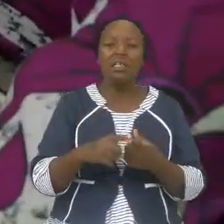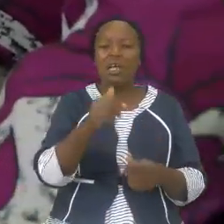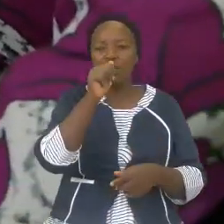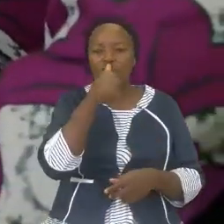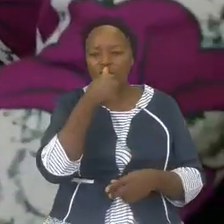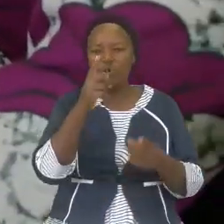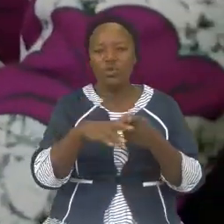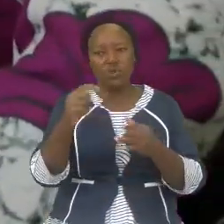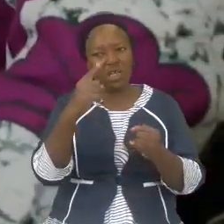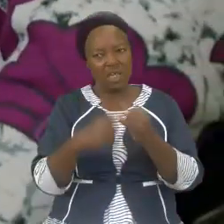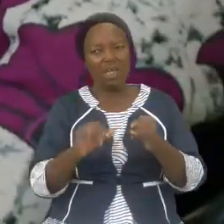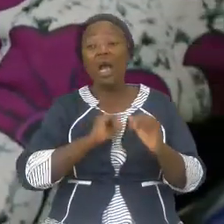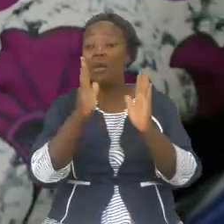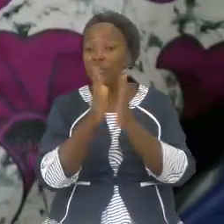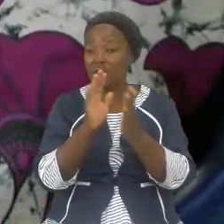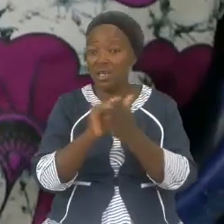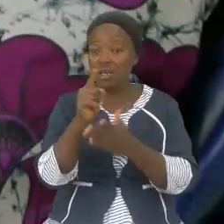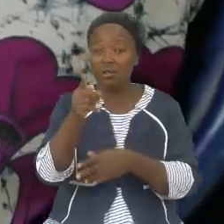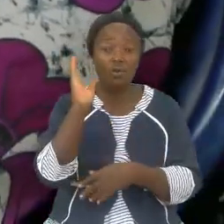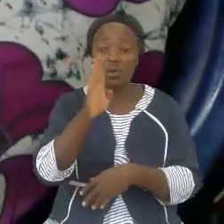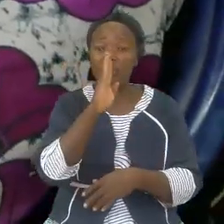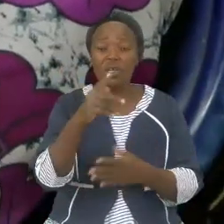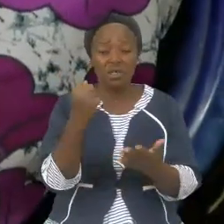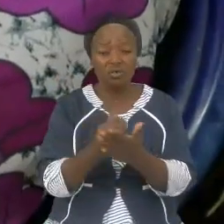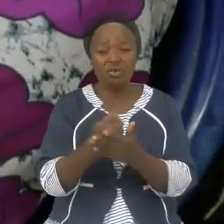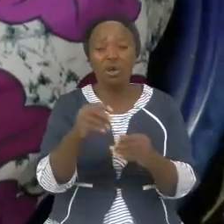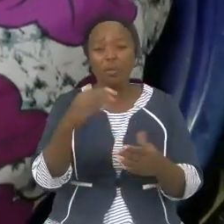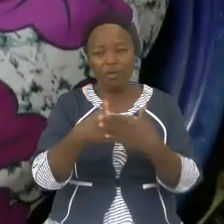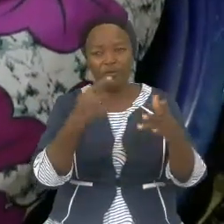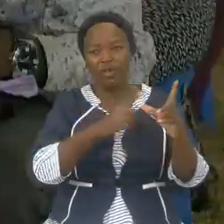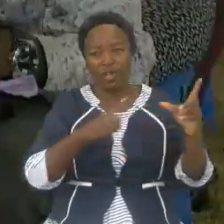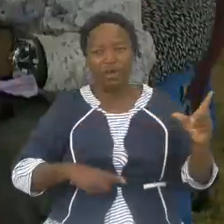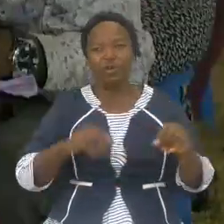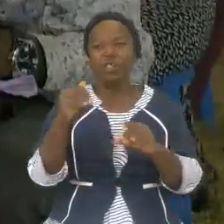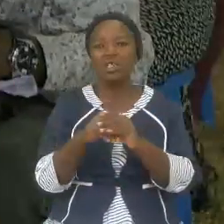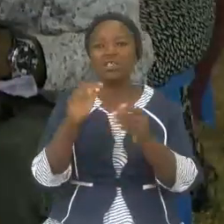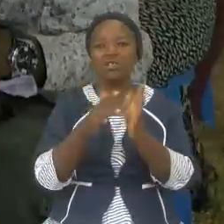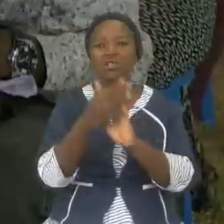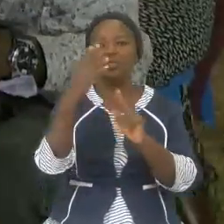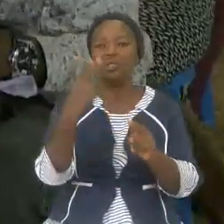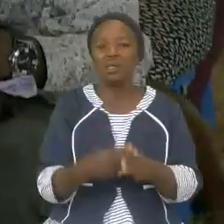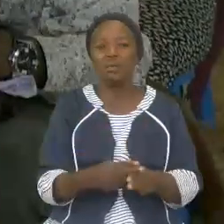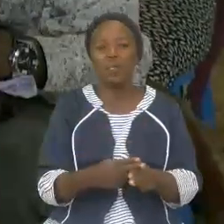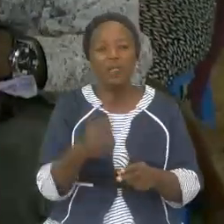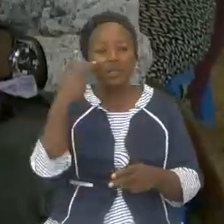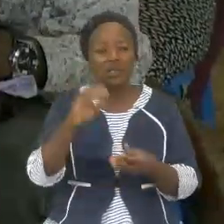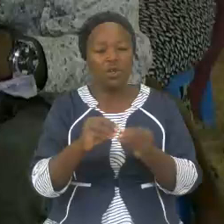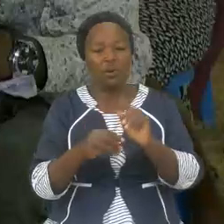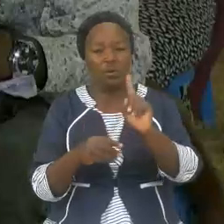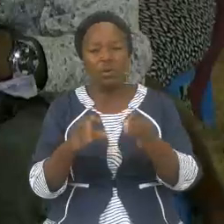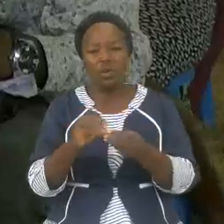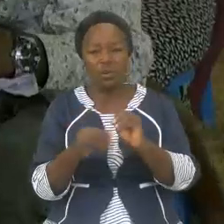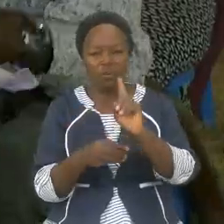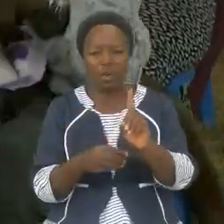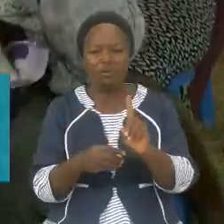I pray you'll be a treasure in the sight of the Lord in Jesus' name. Look at number one here. Number